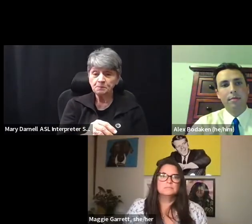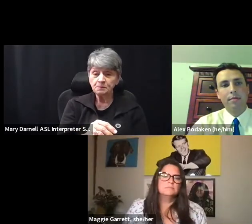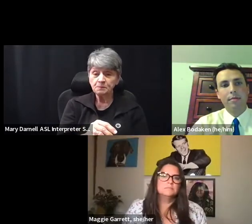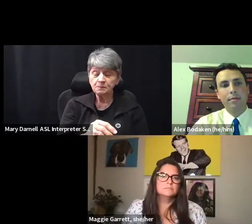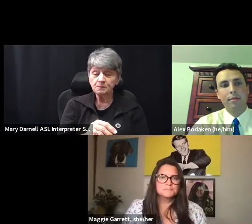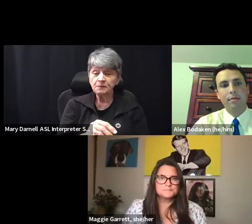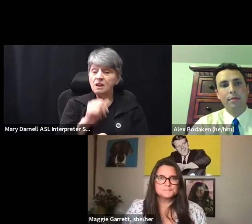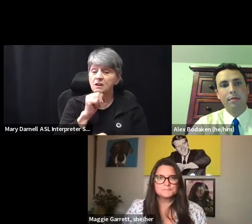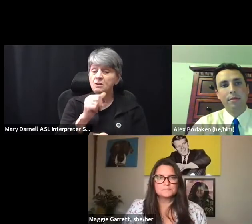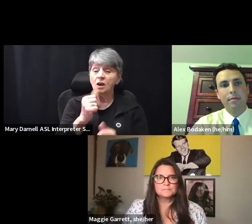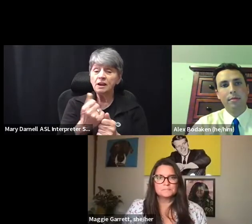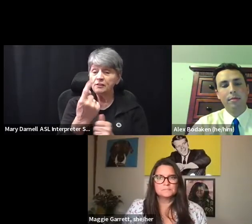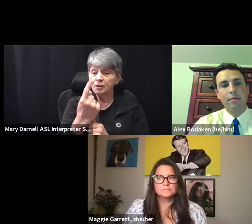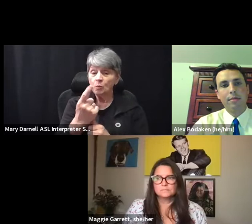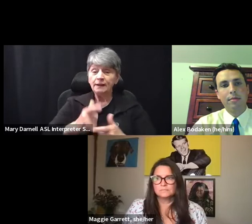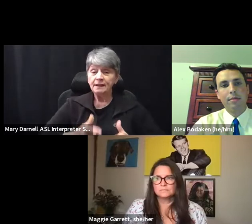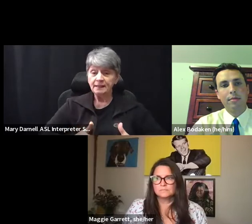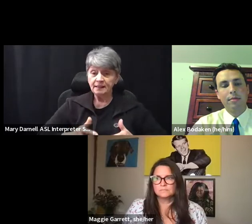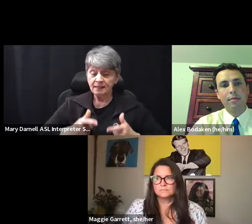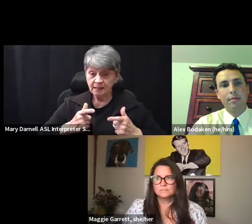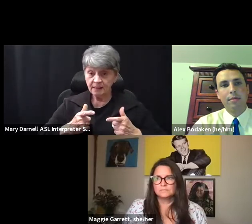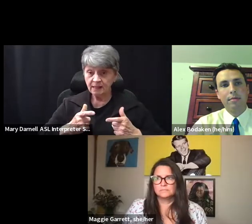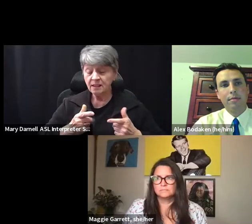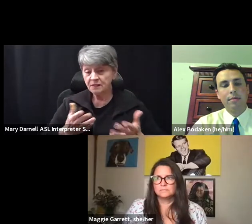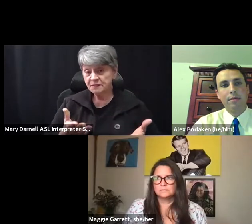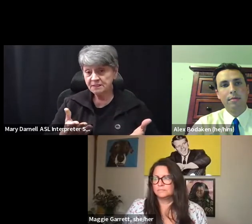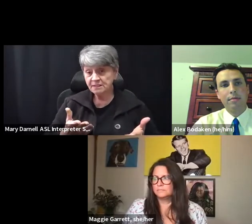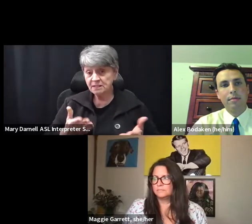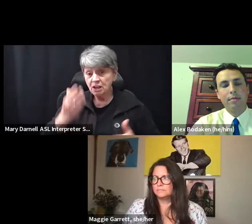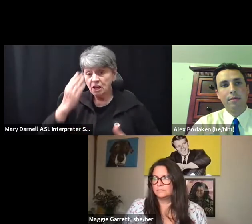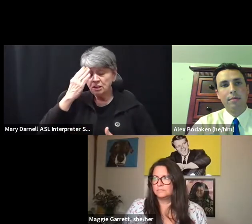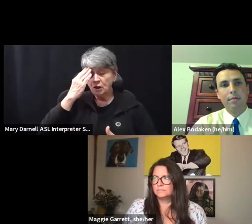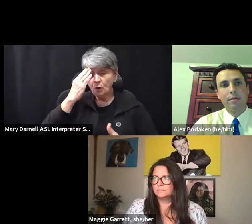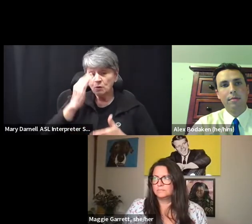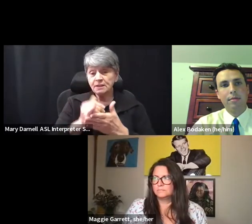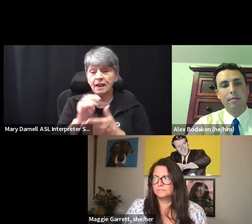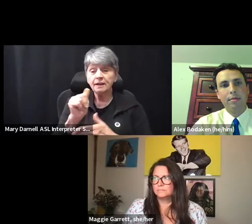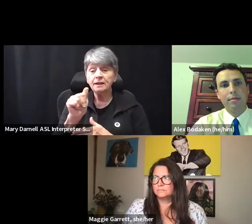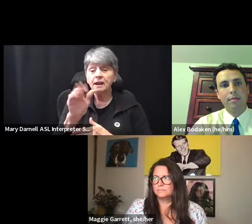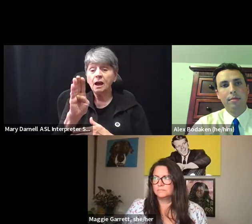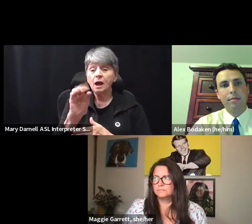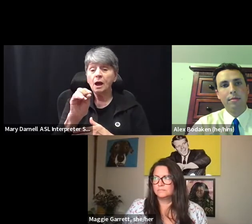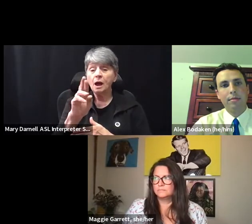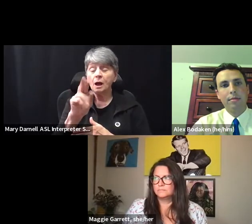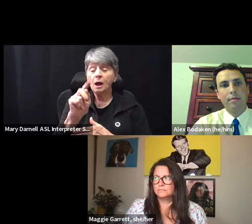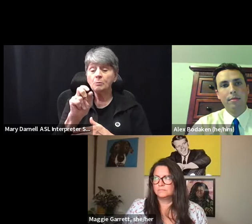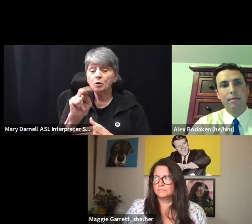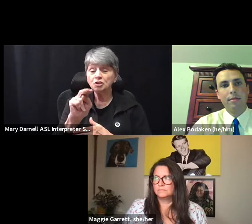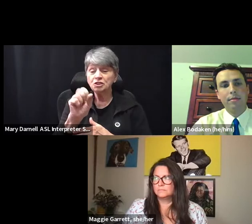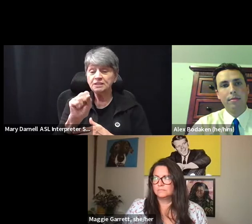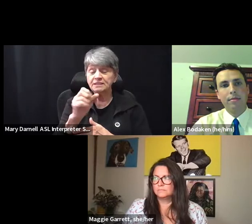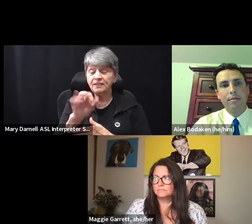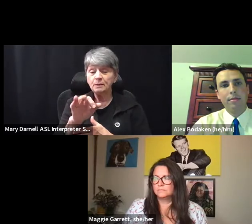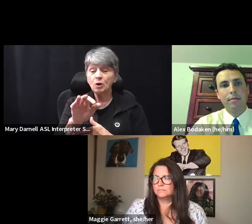because not everybody lives their life, knows that abortion is available, seeks an abortion with